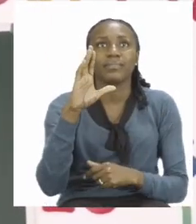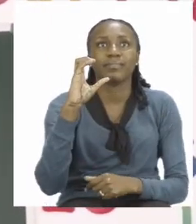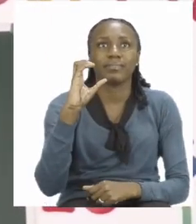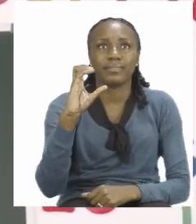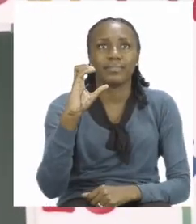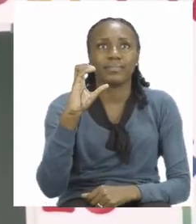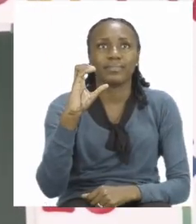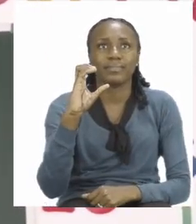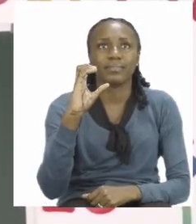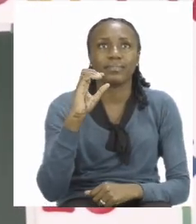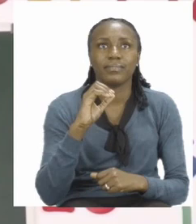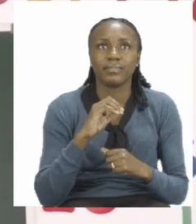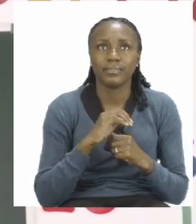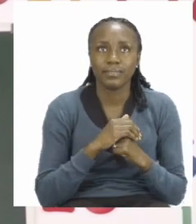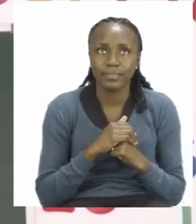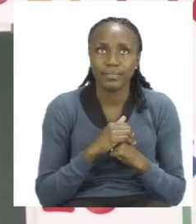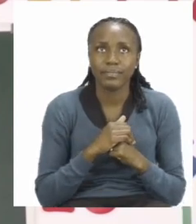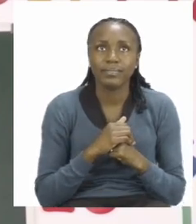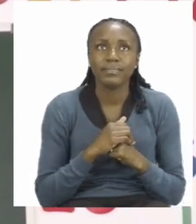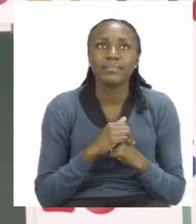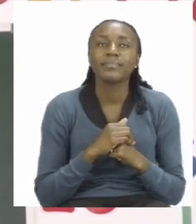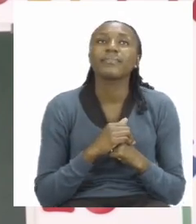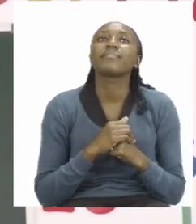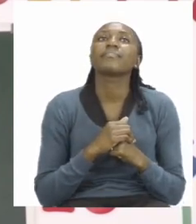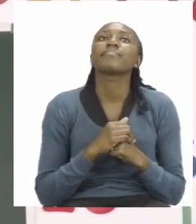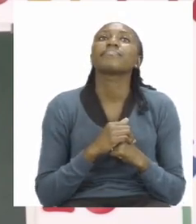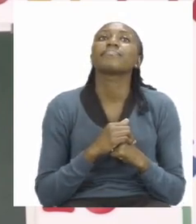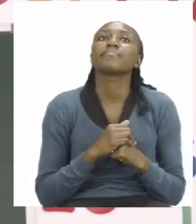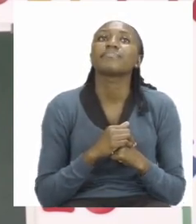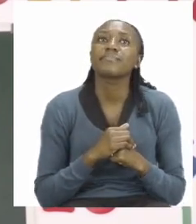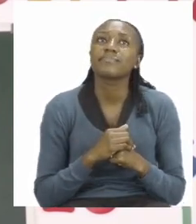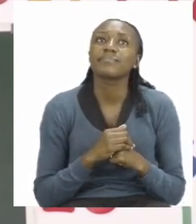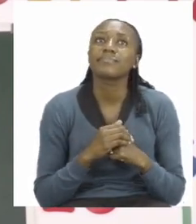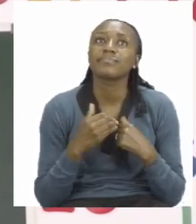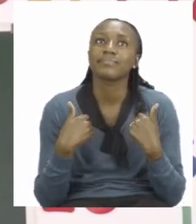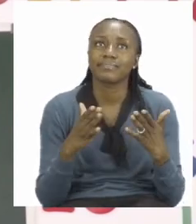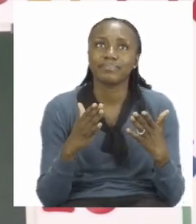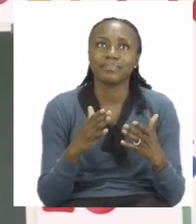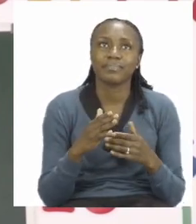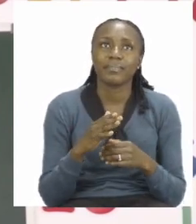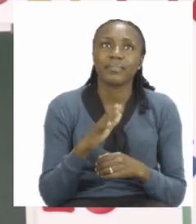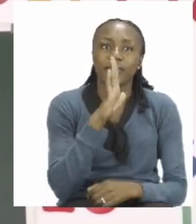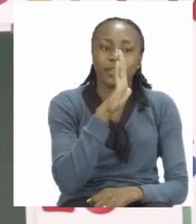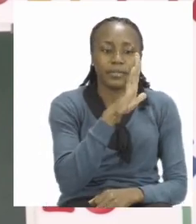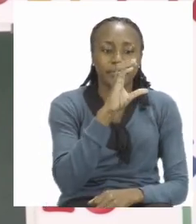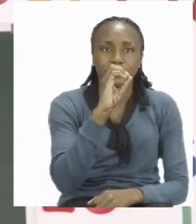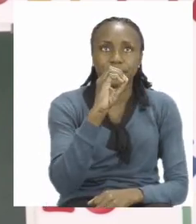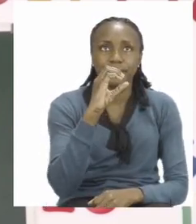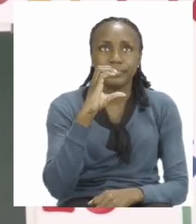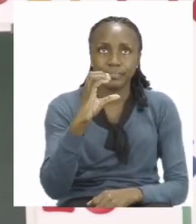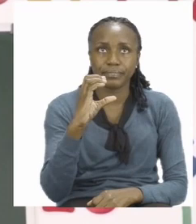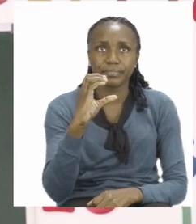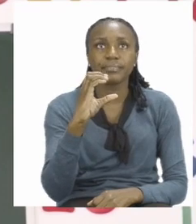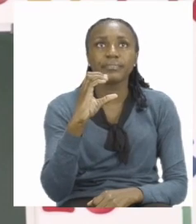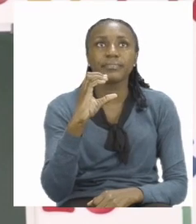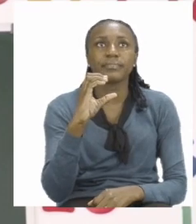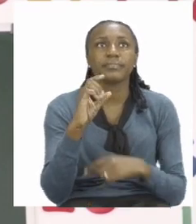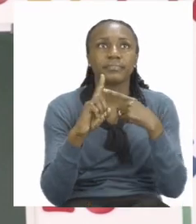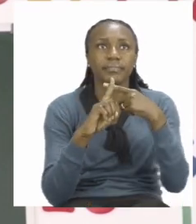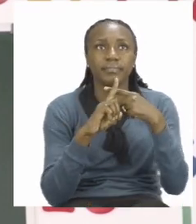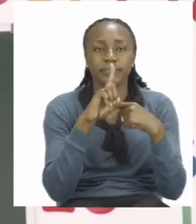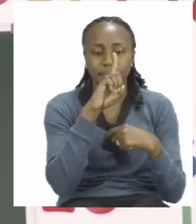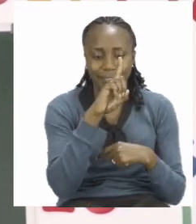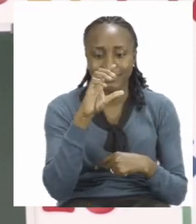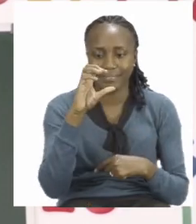5 cents. So what we're going to do is we're going to start from the 50 cents and we're going to say 50 plus